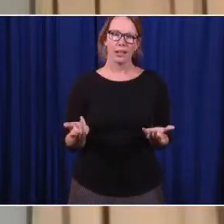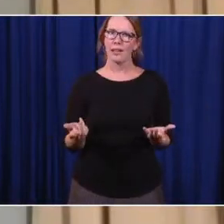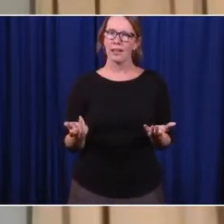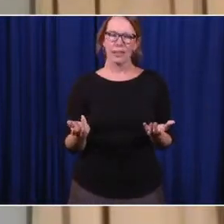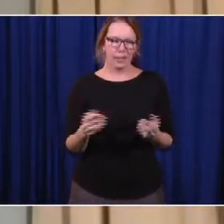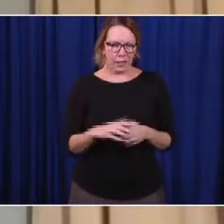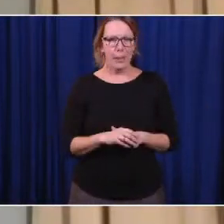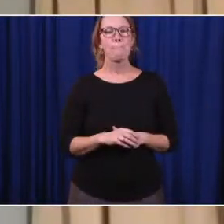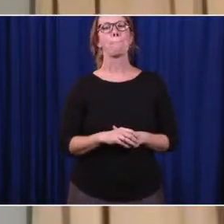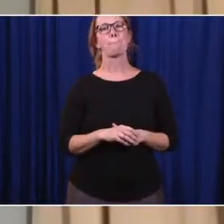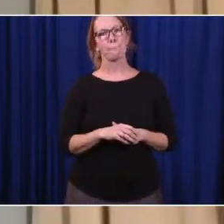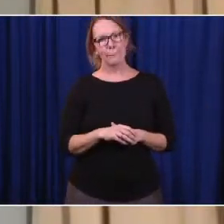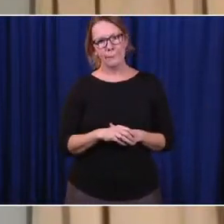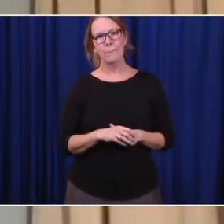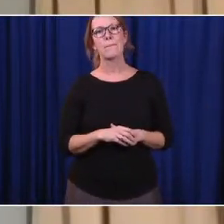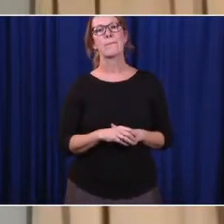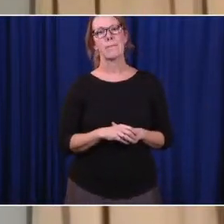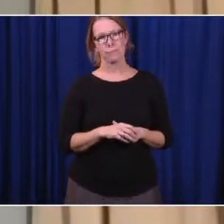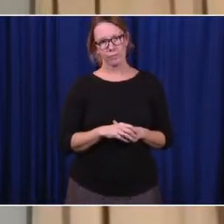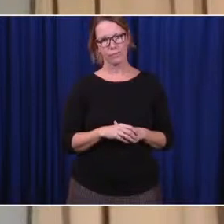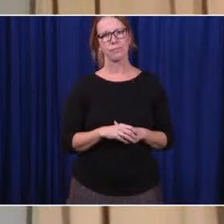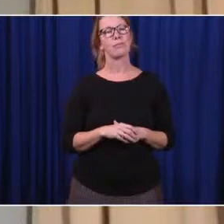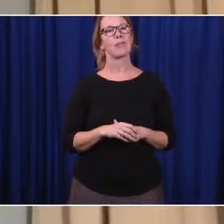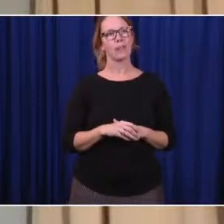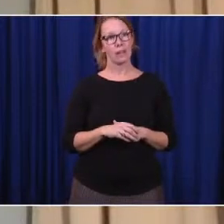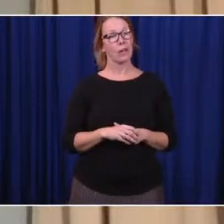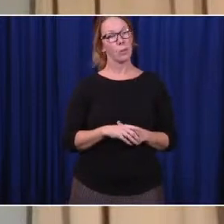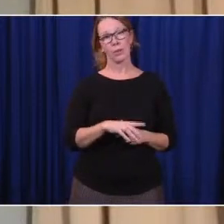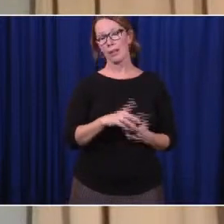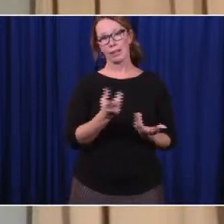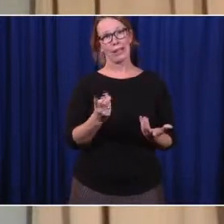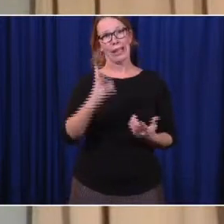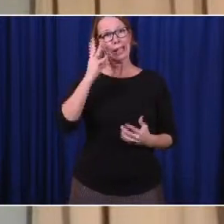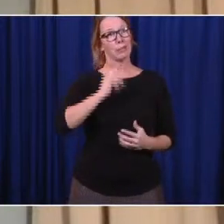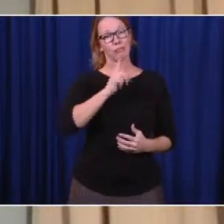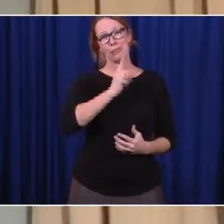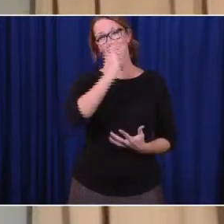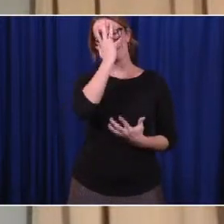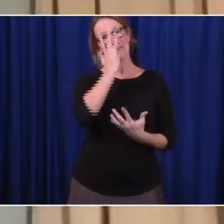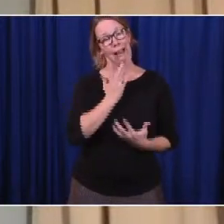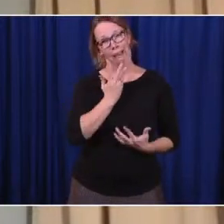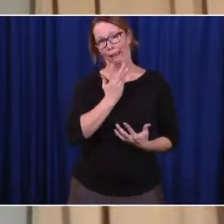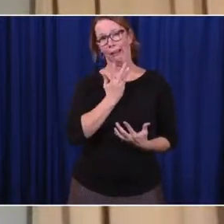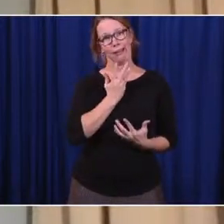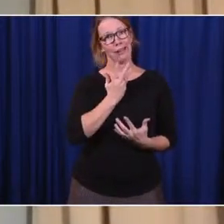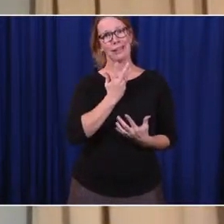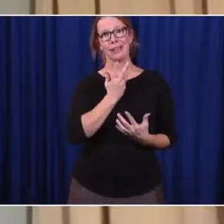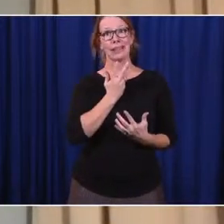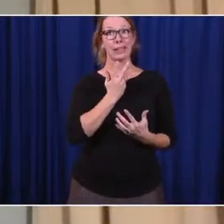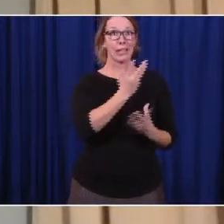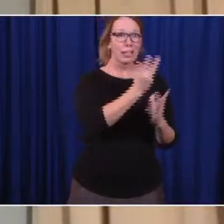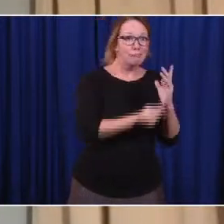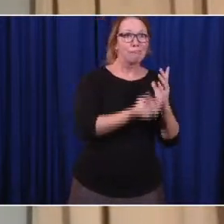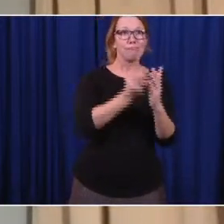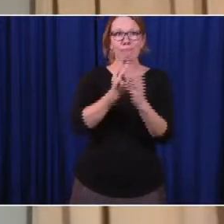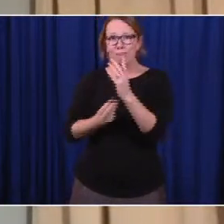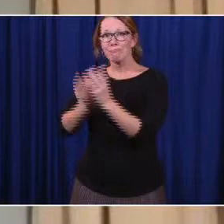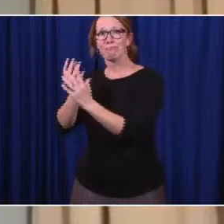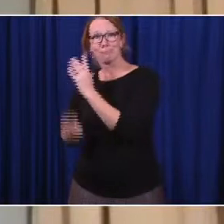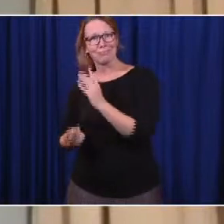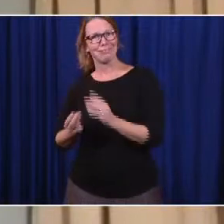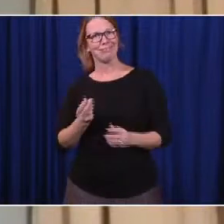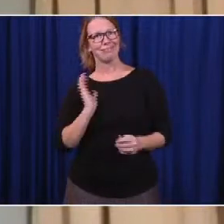had very sad situations of losing patients, residents in our